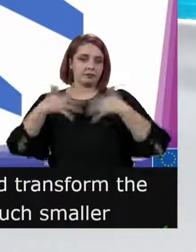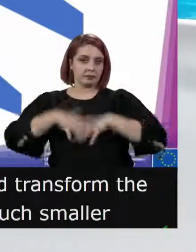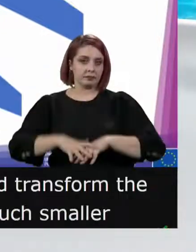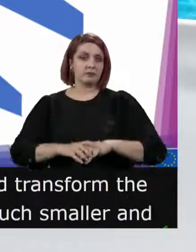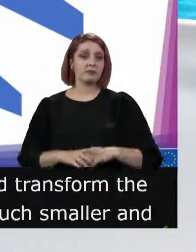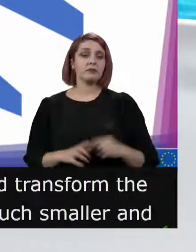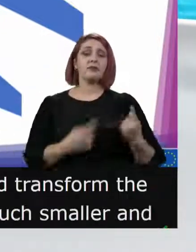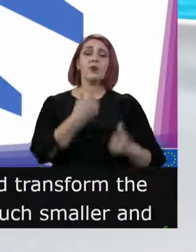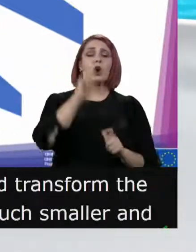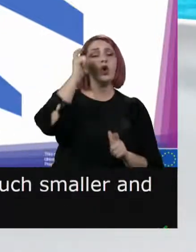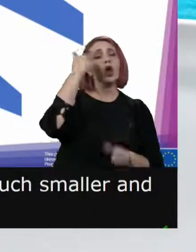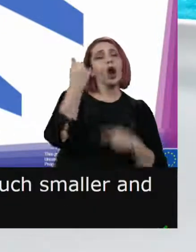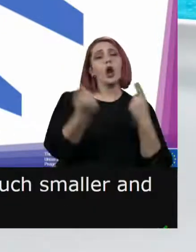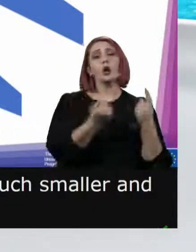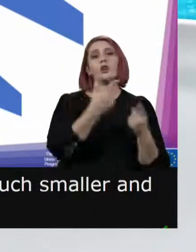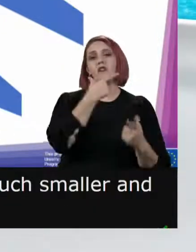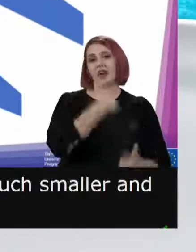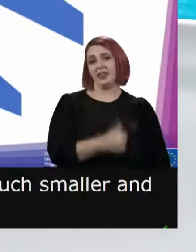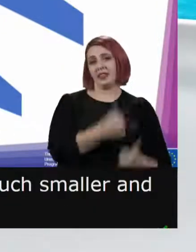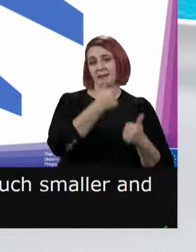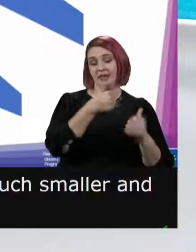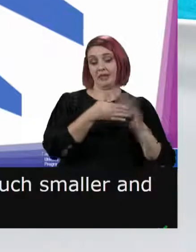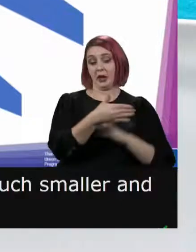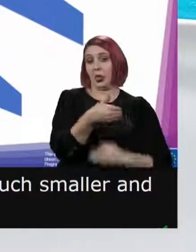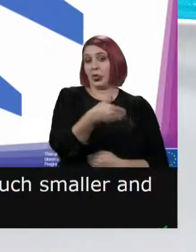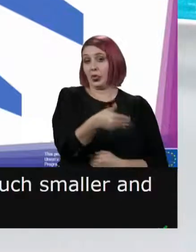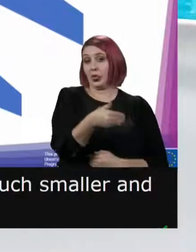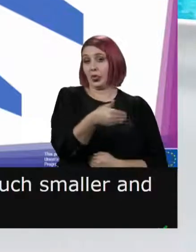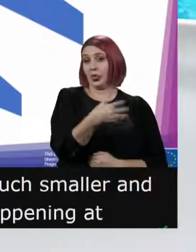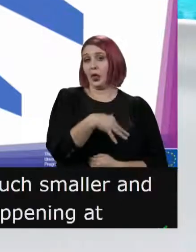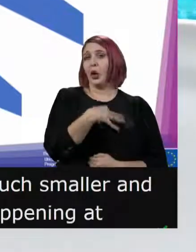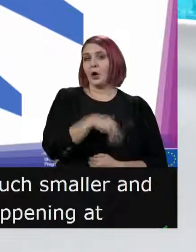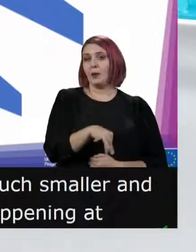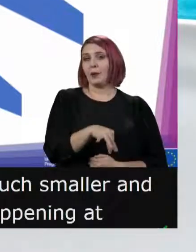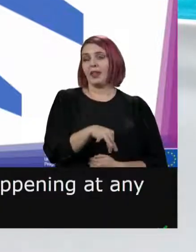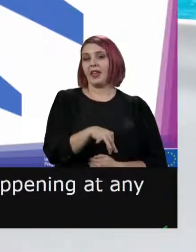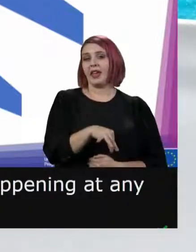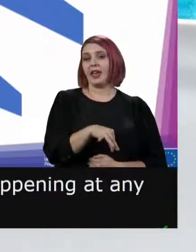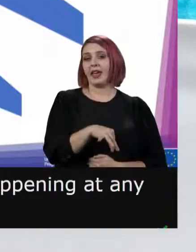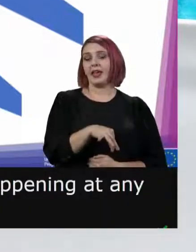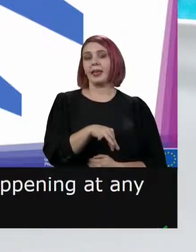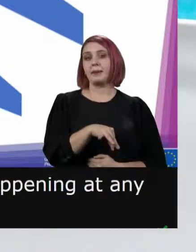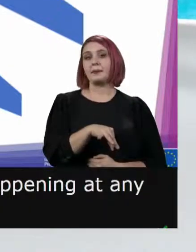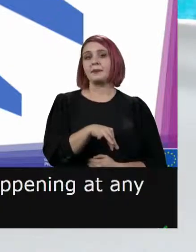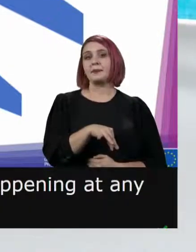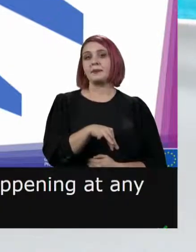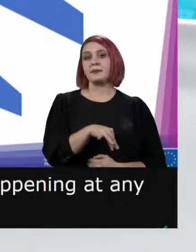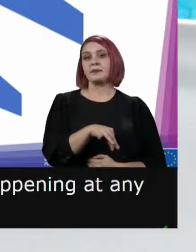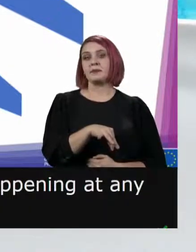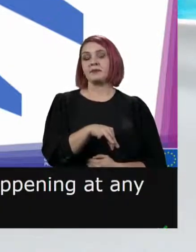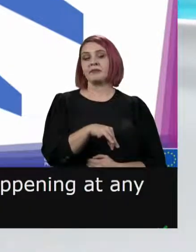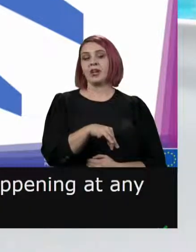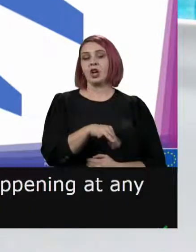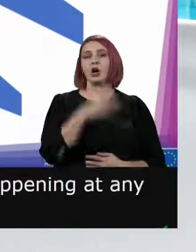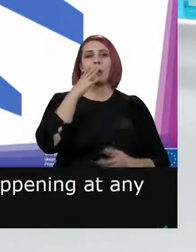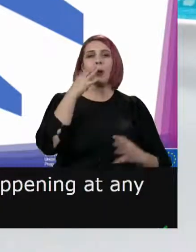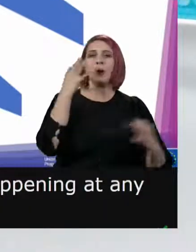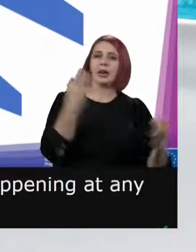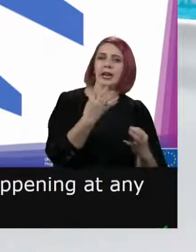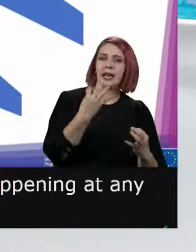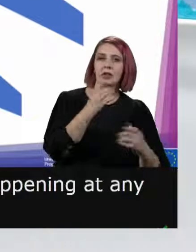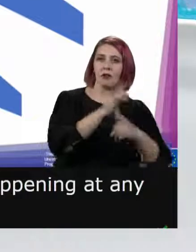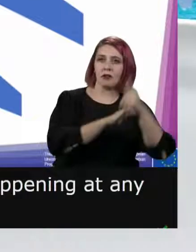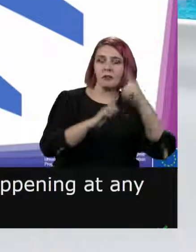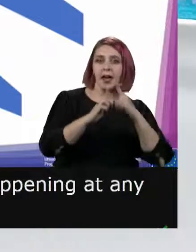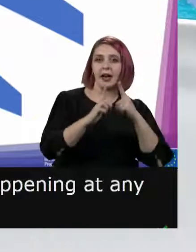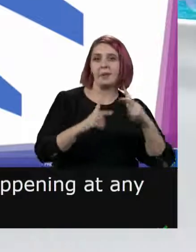address the risk of a barrier happening at any one step in the planning and traveling.